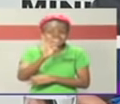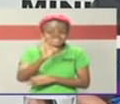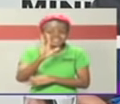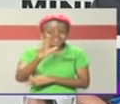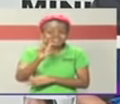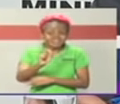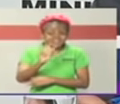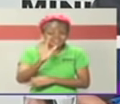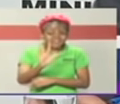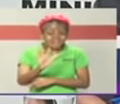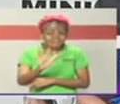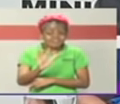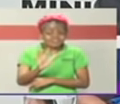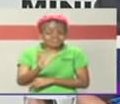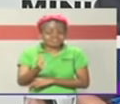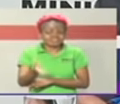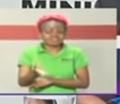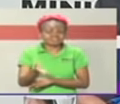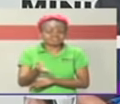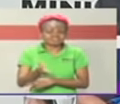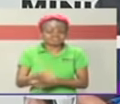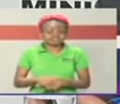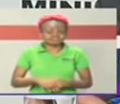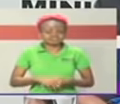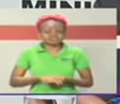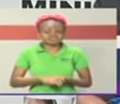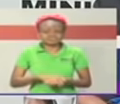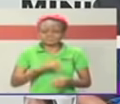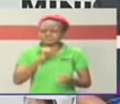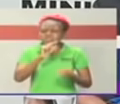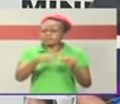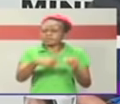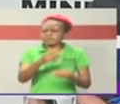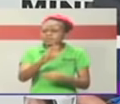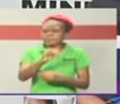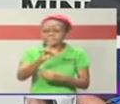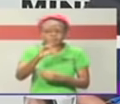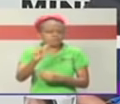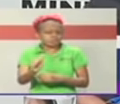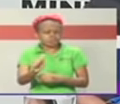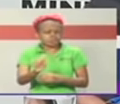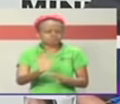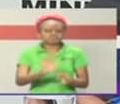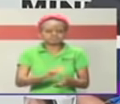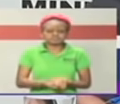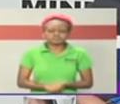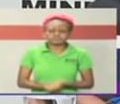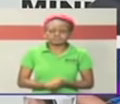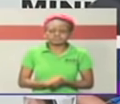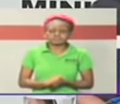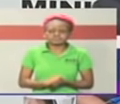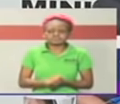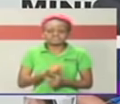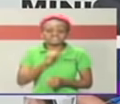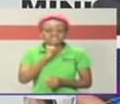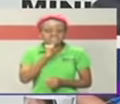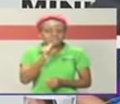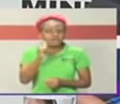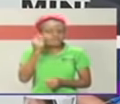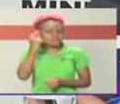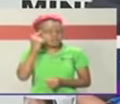have a right to carry everybody's voices. Free speech. So don't misinterpret what I'm